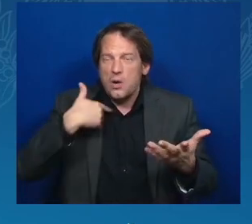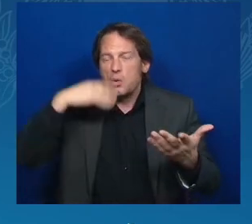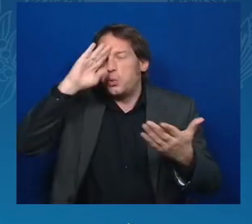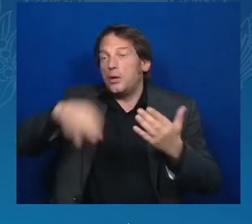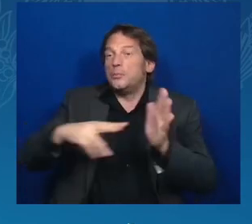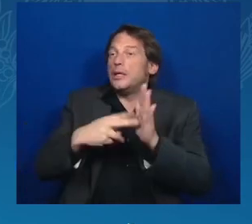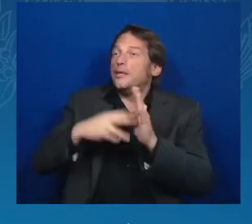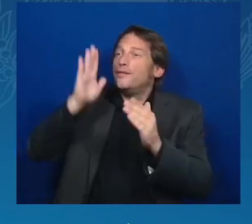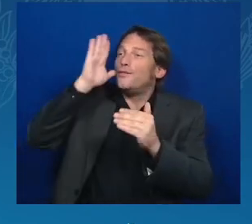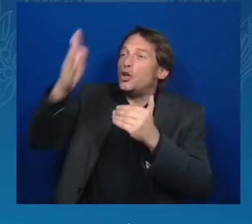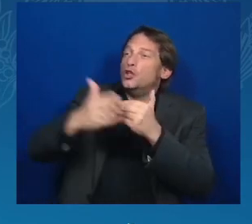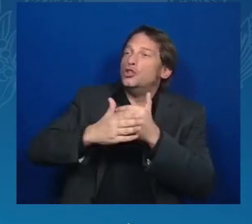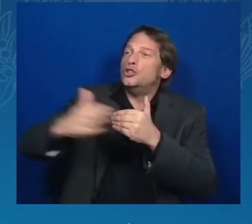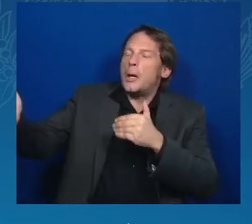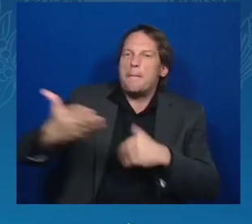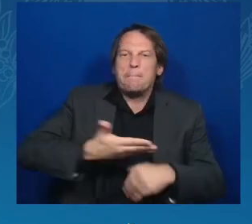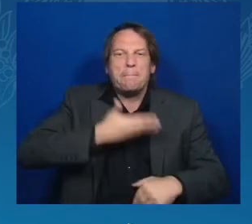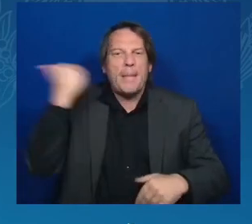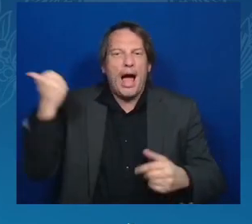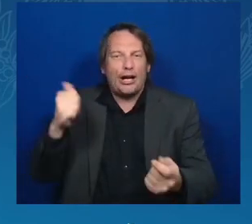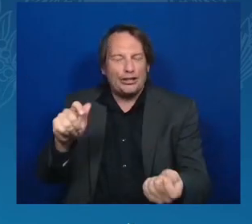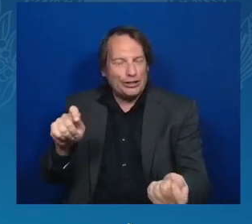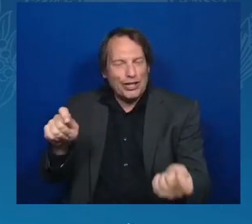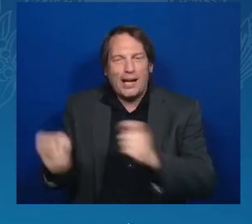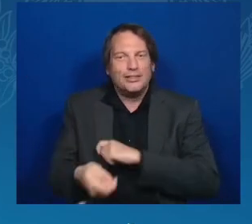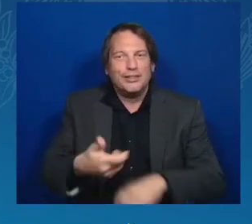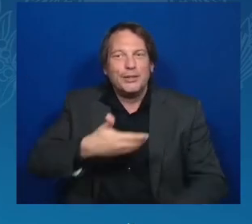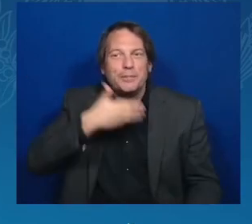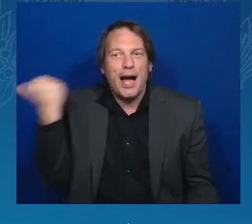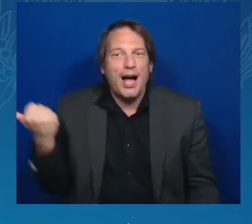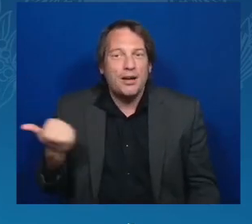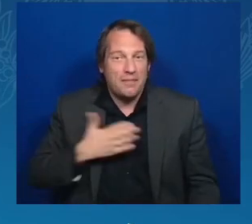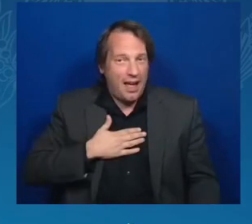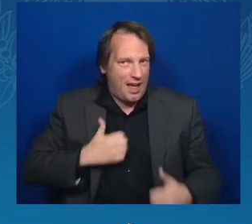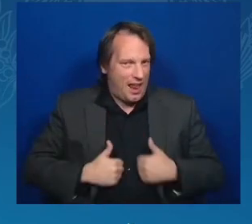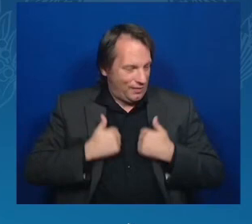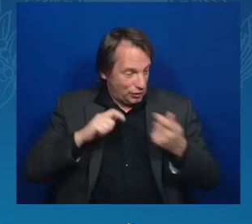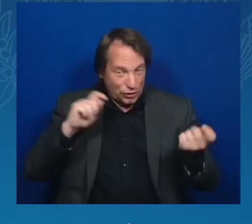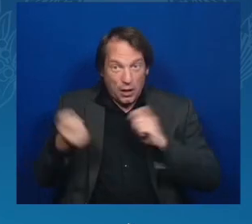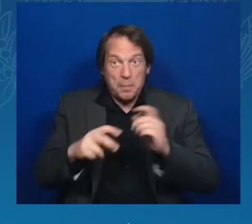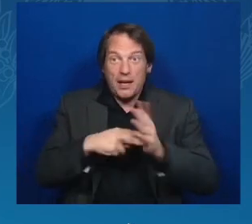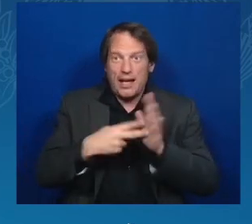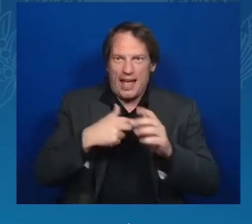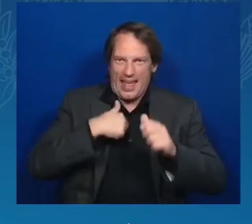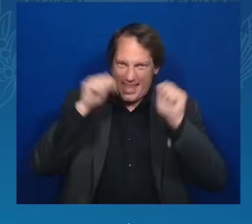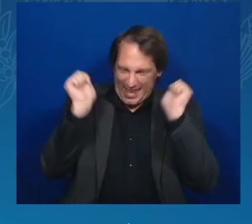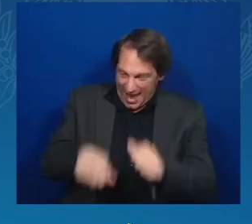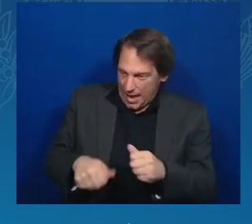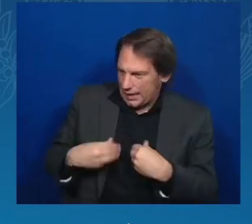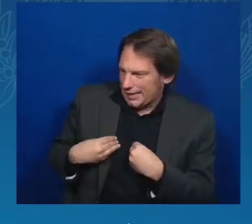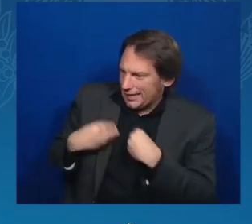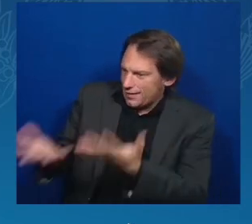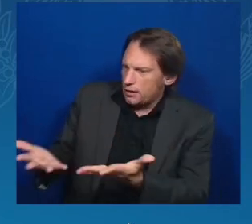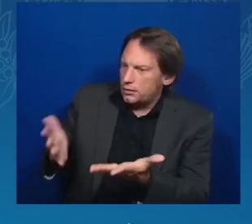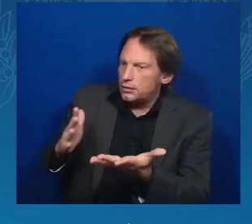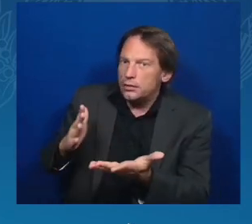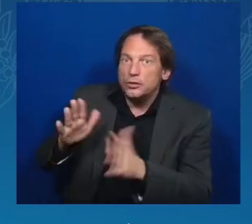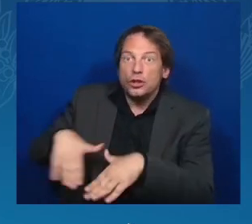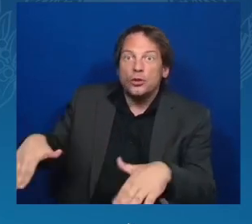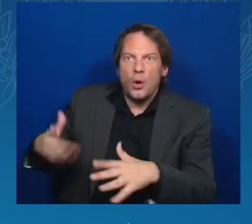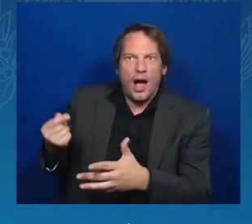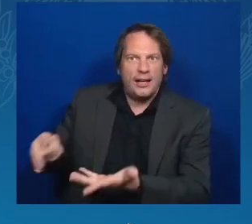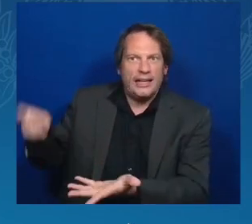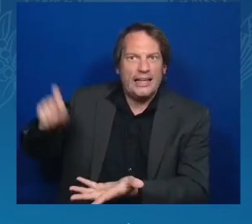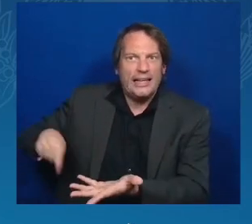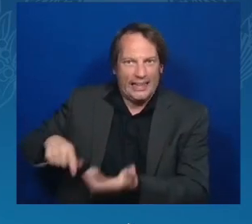give to my children had changed. I am the first in my family to go to college. I didn't know that that was going to be an option for